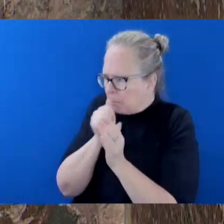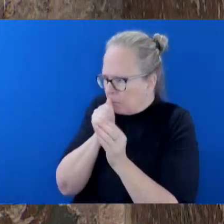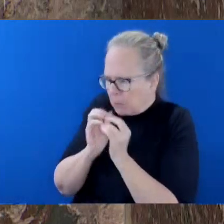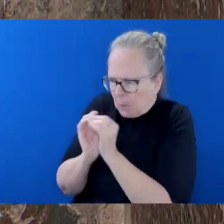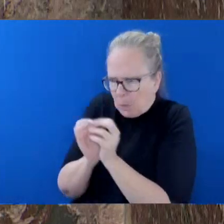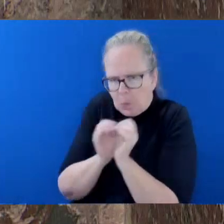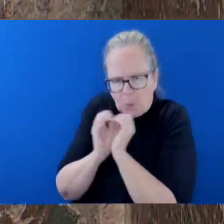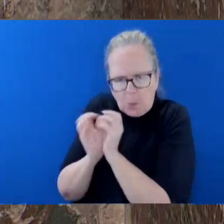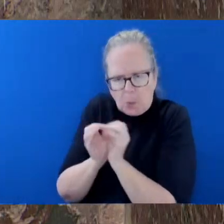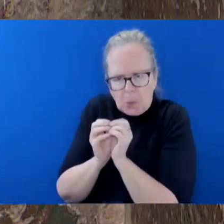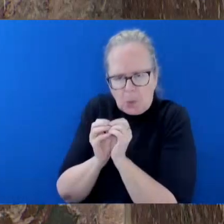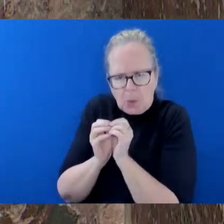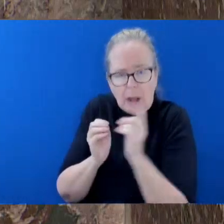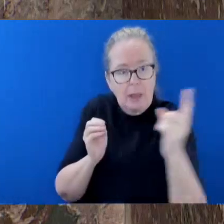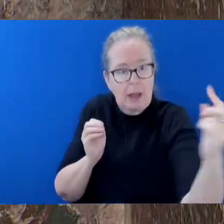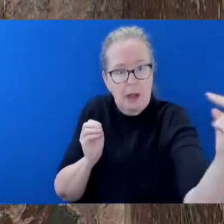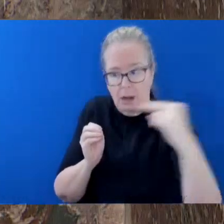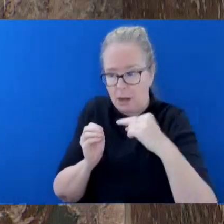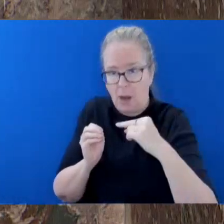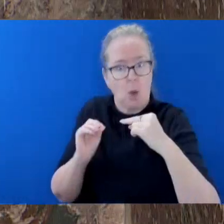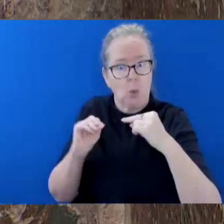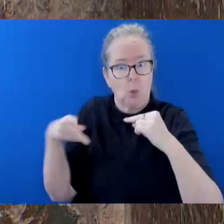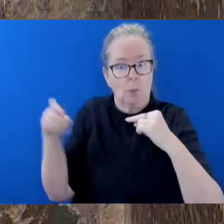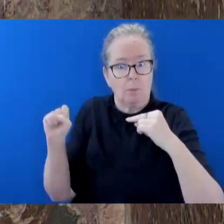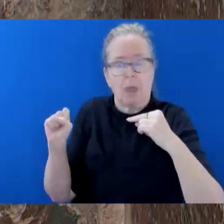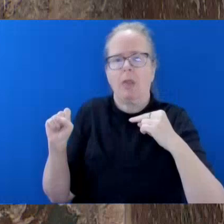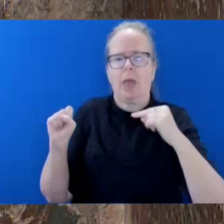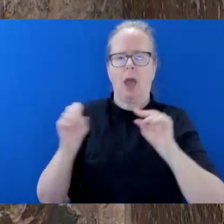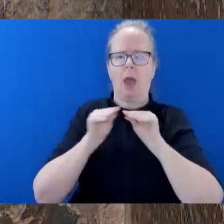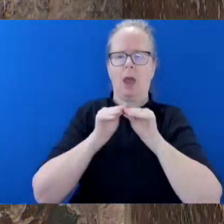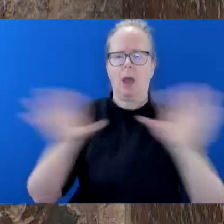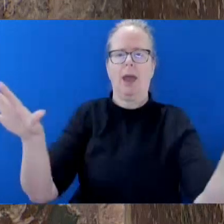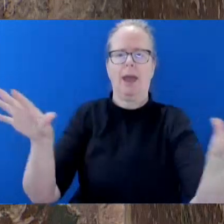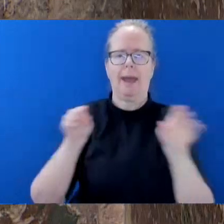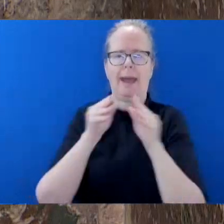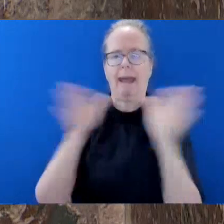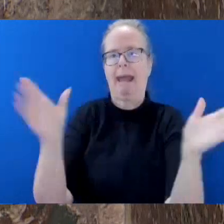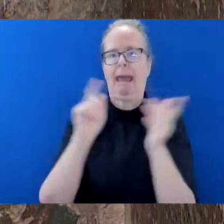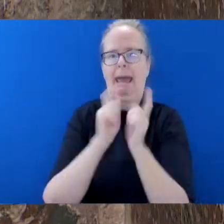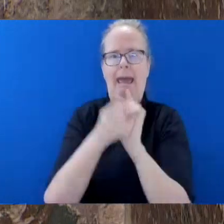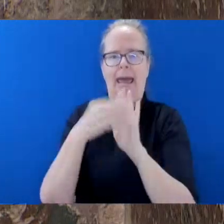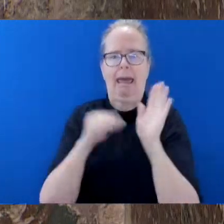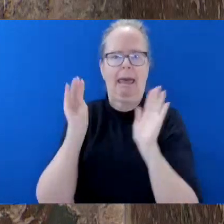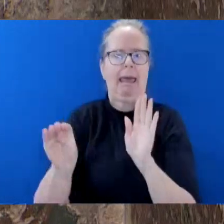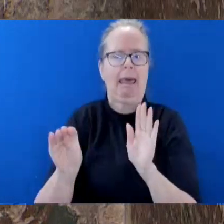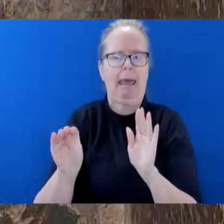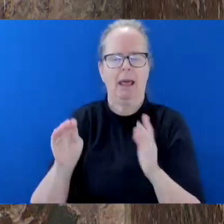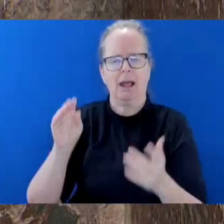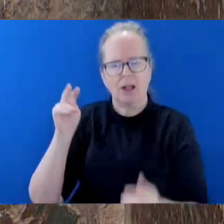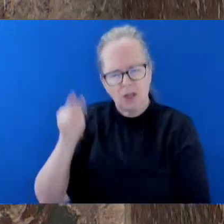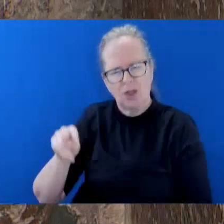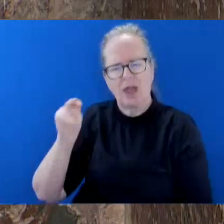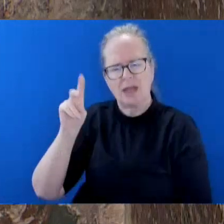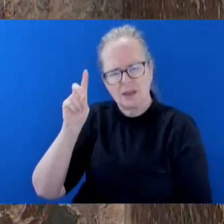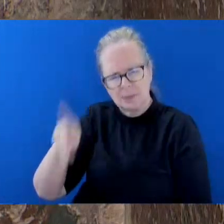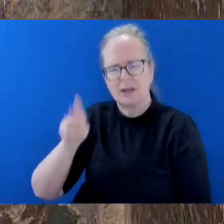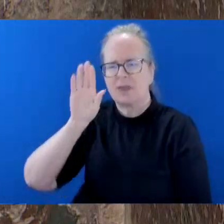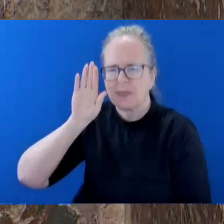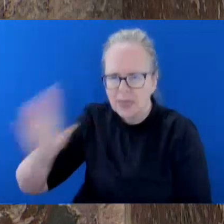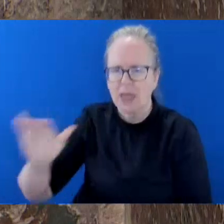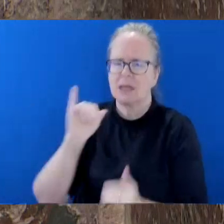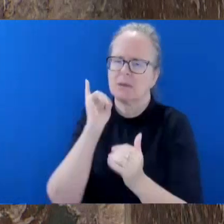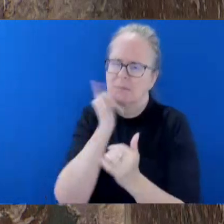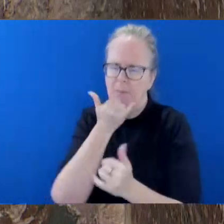narrative? It's this Premier's NDP government, that's who. How can the Premier expect British Columbians,